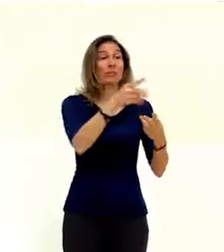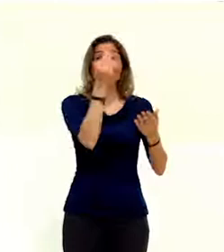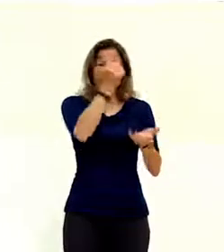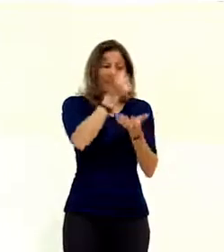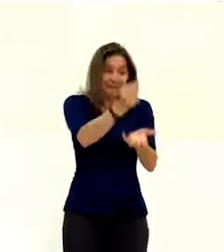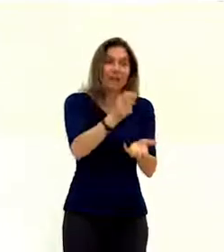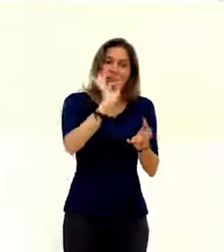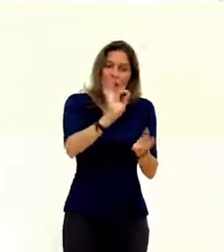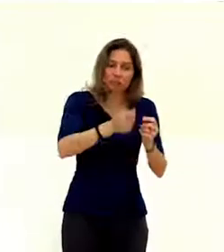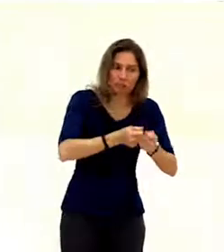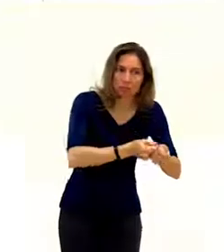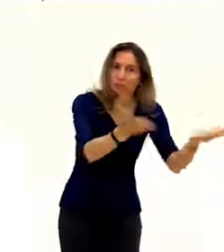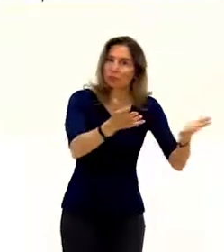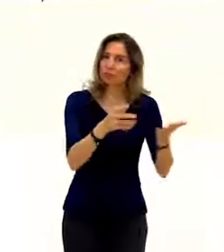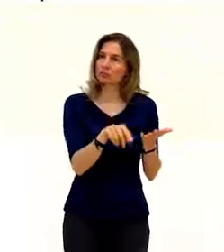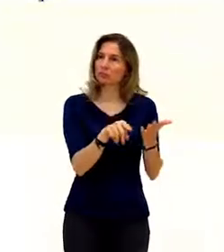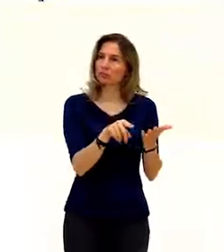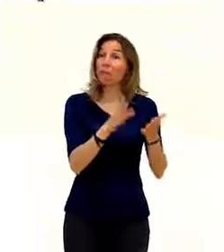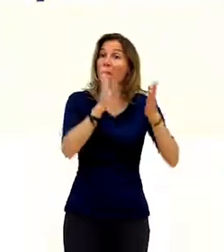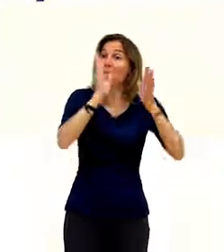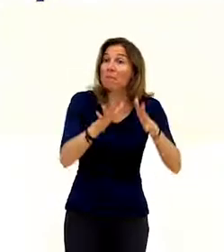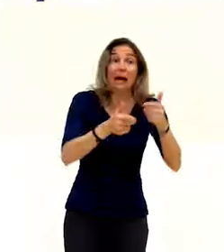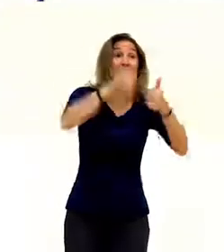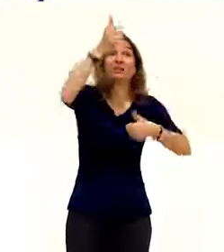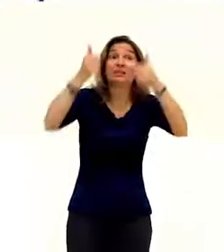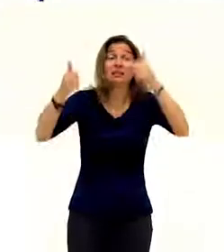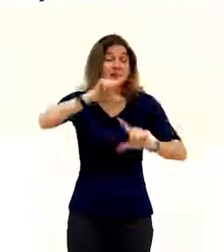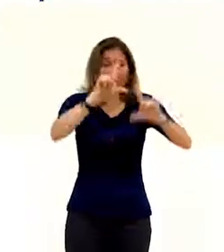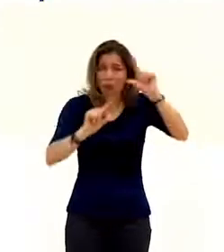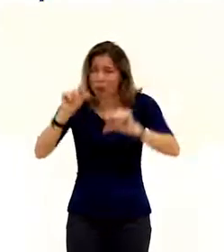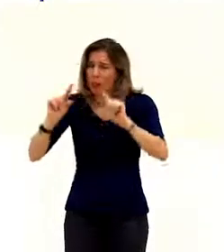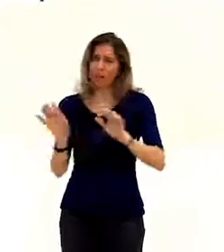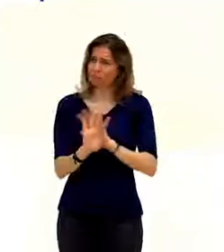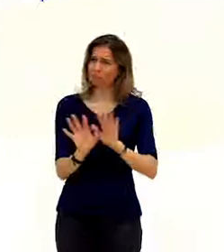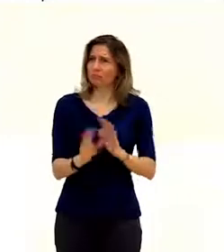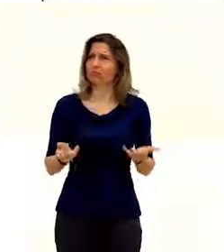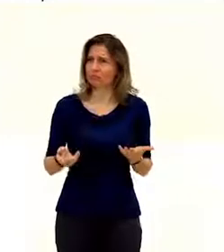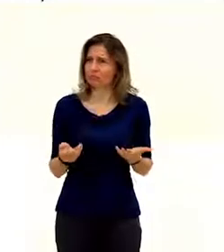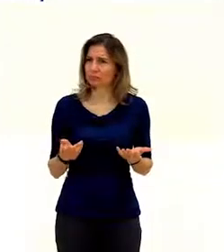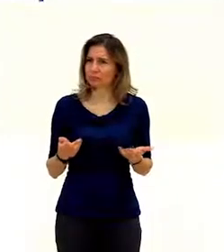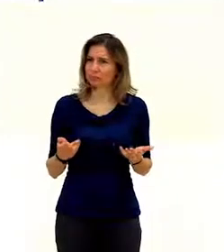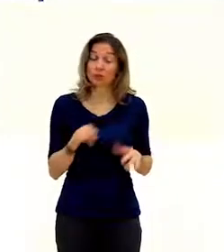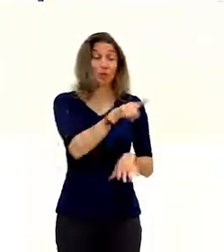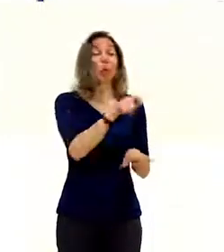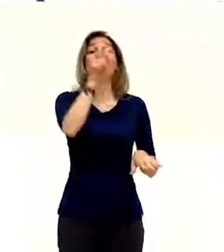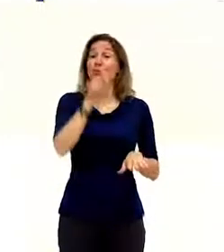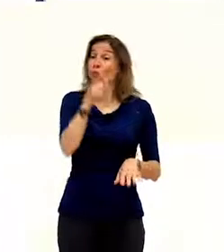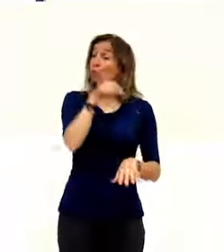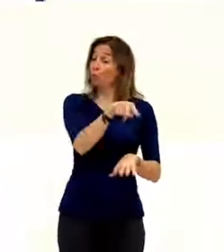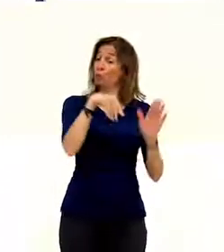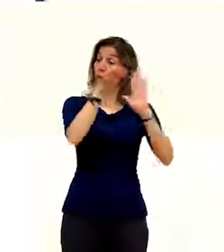the funding, the financing, which ensures the viability of this service. And the general rules